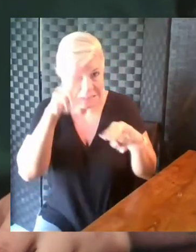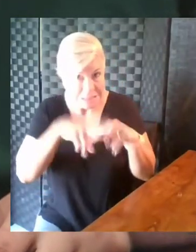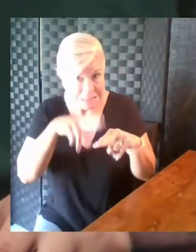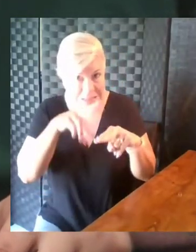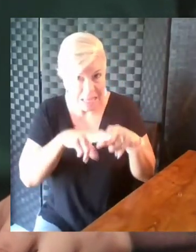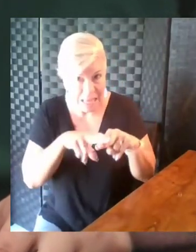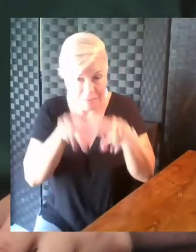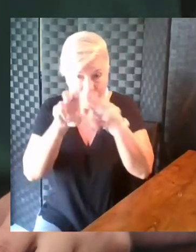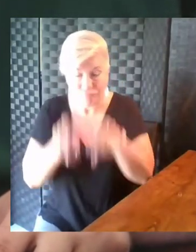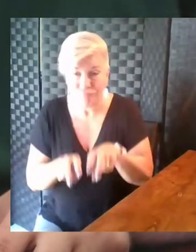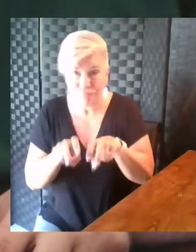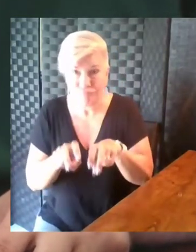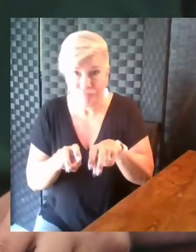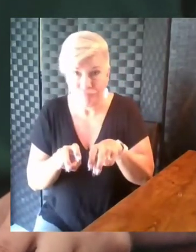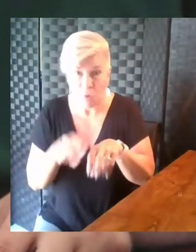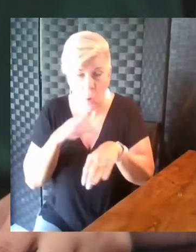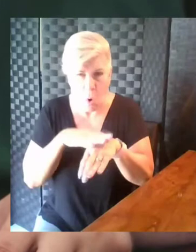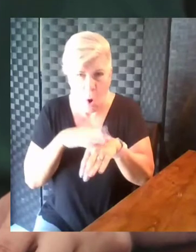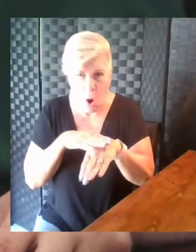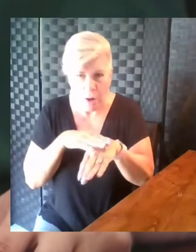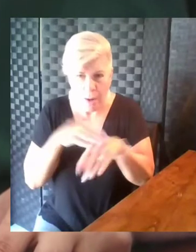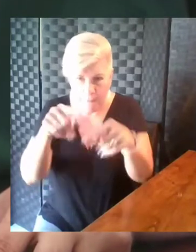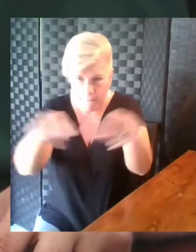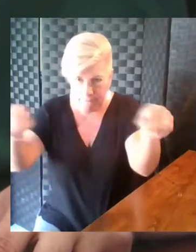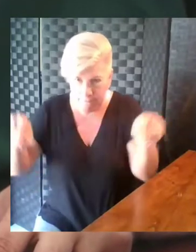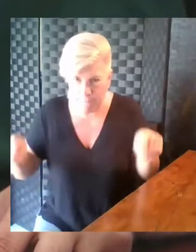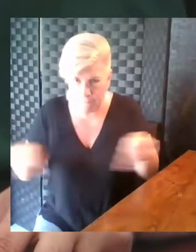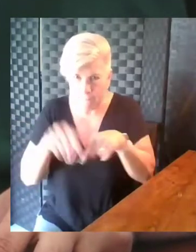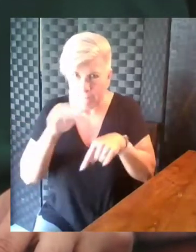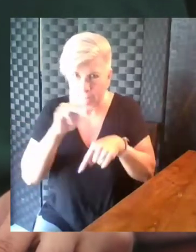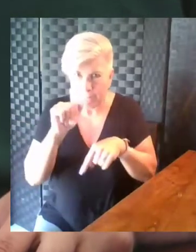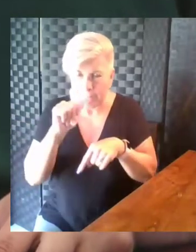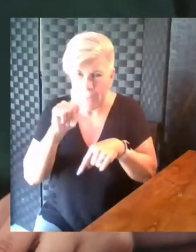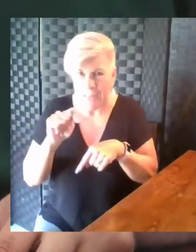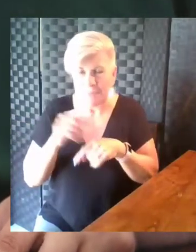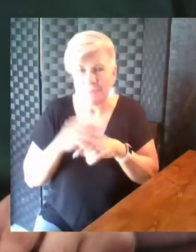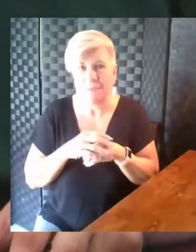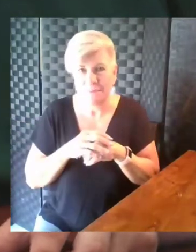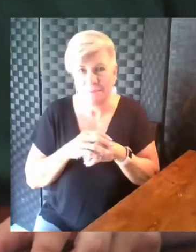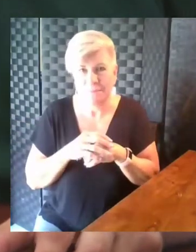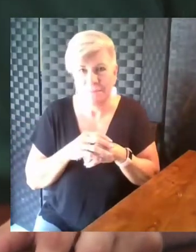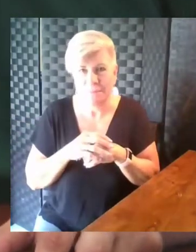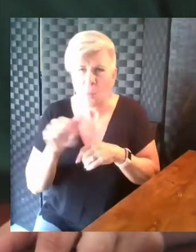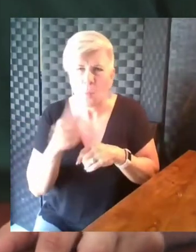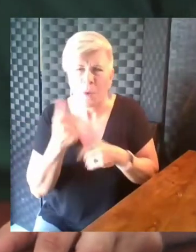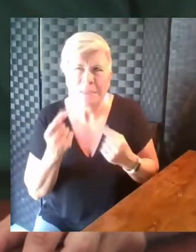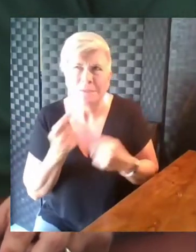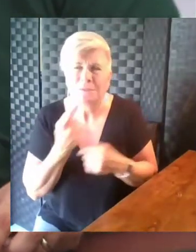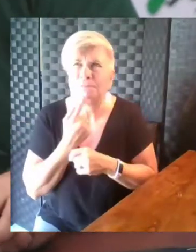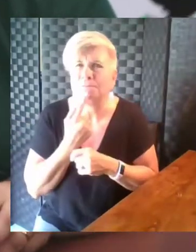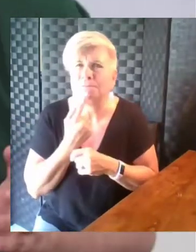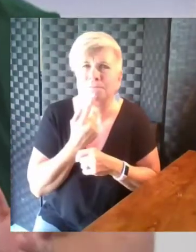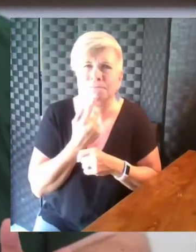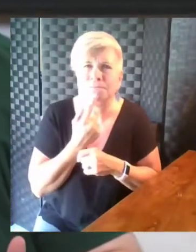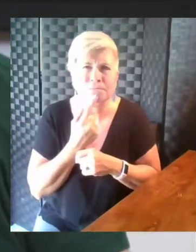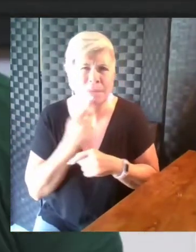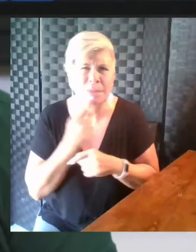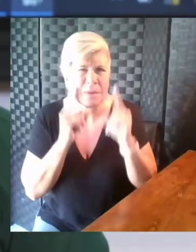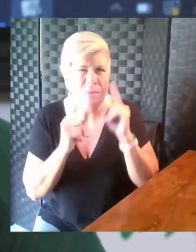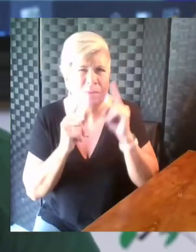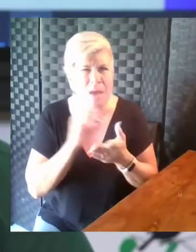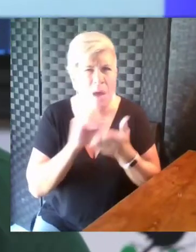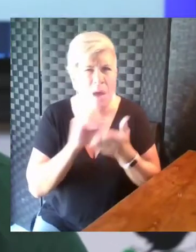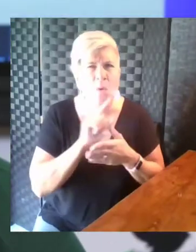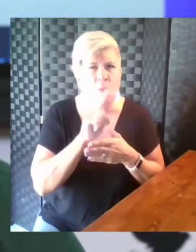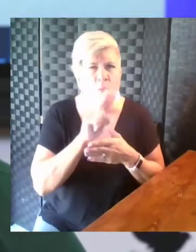sat on a mat. But do you know what else they did? I'm kind of getting creative. I'm going to write